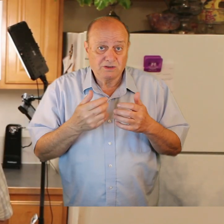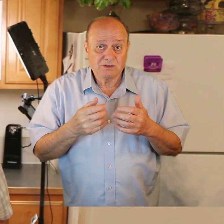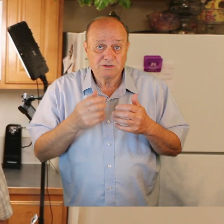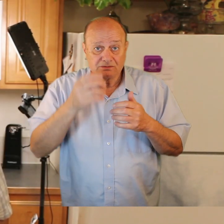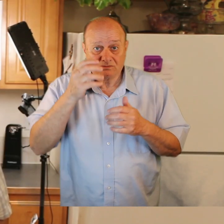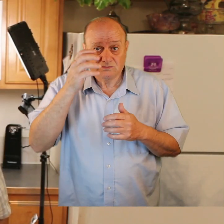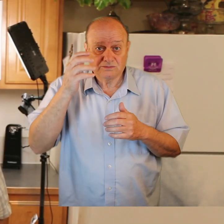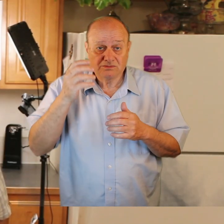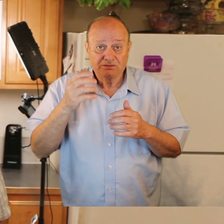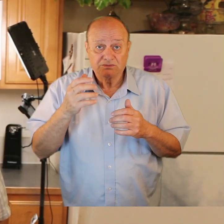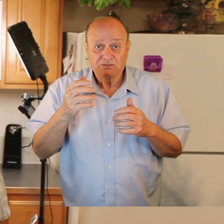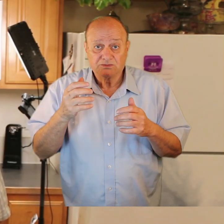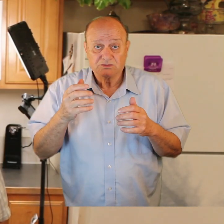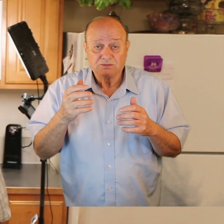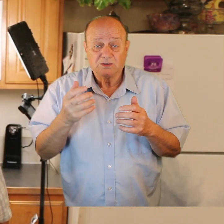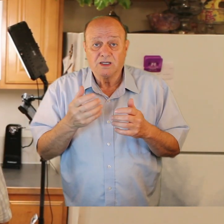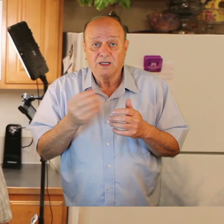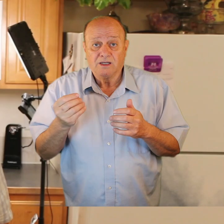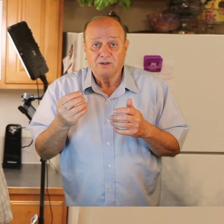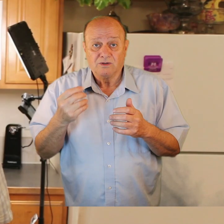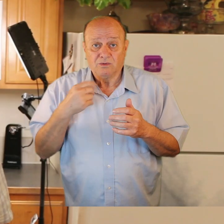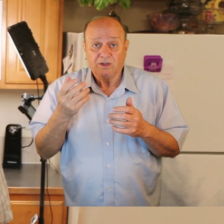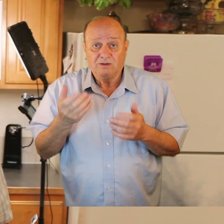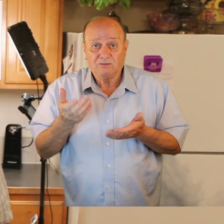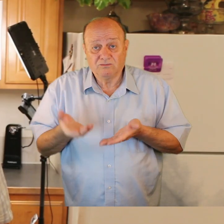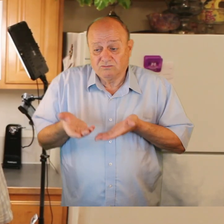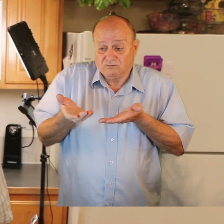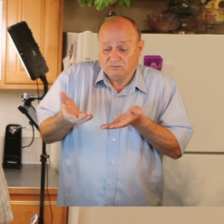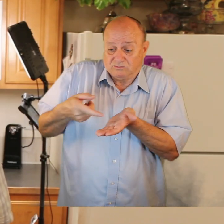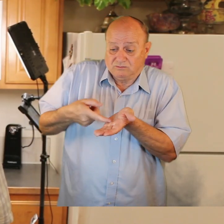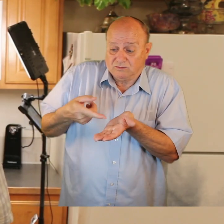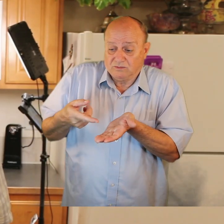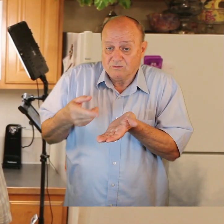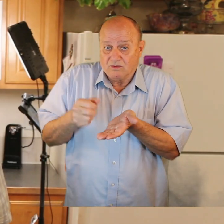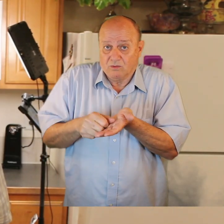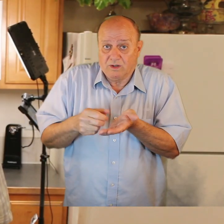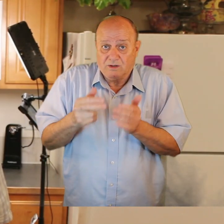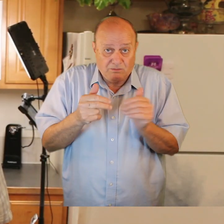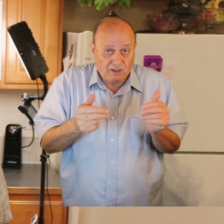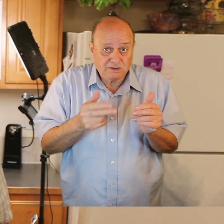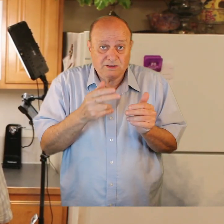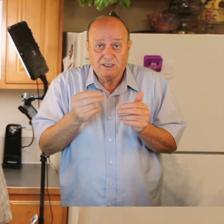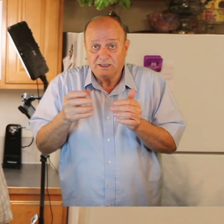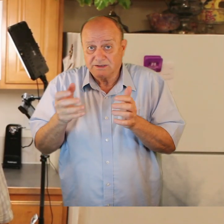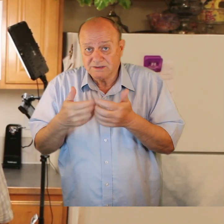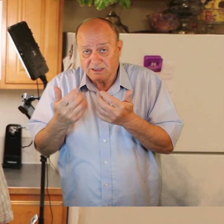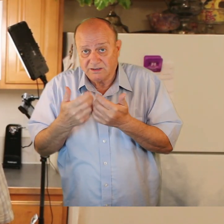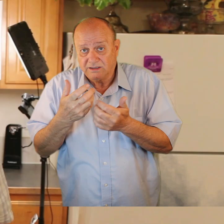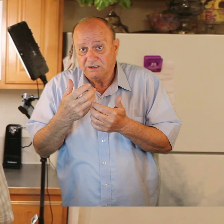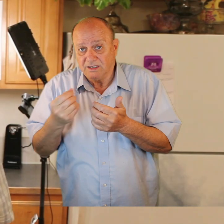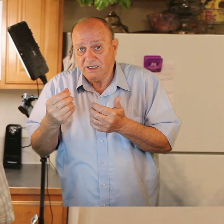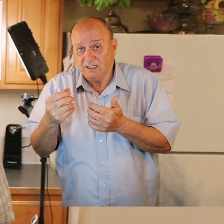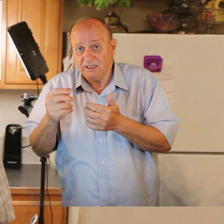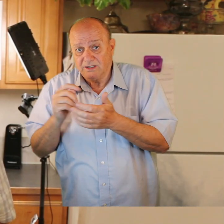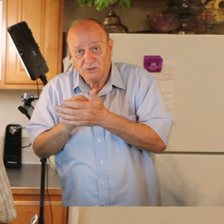We've brought to you this marinara and pasta meal with Italian sausage, an Italian dressing with vinaigrette, and a